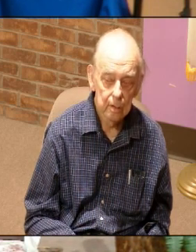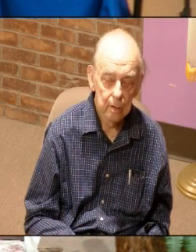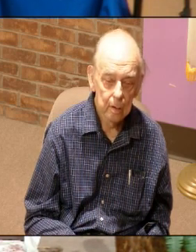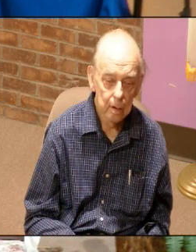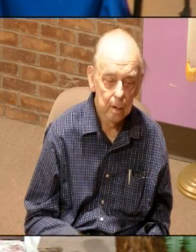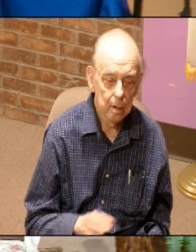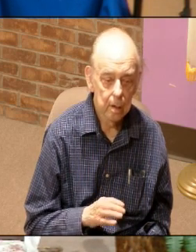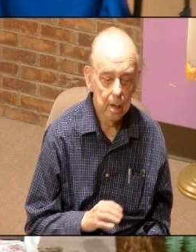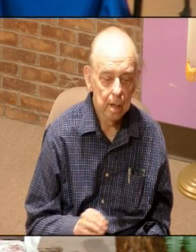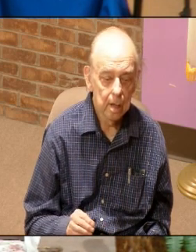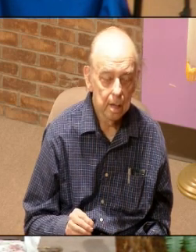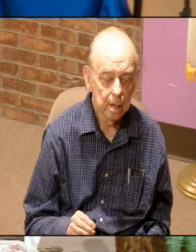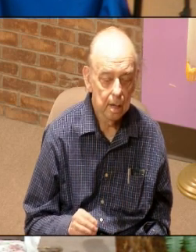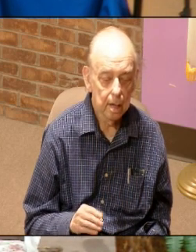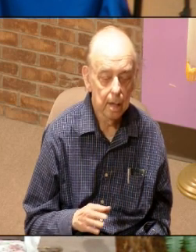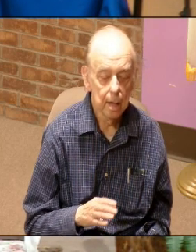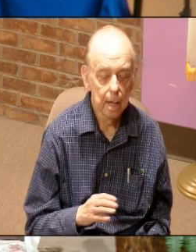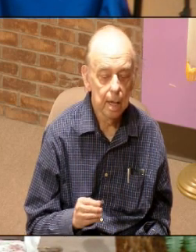and let God have them